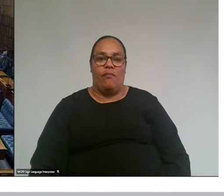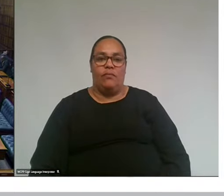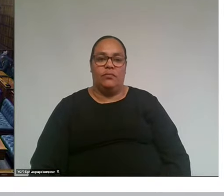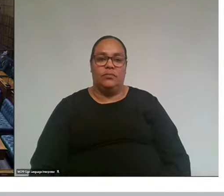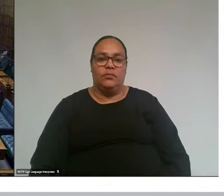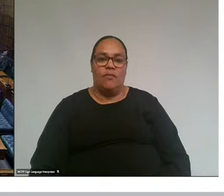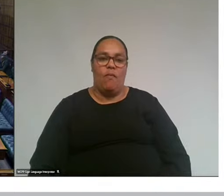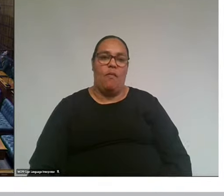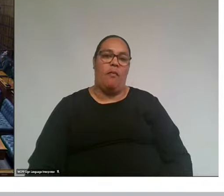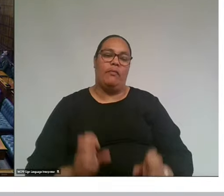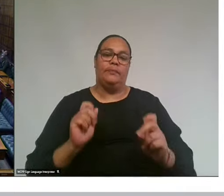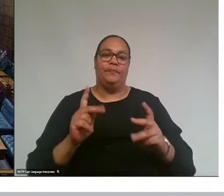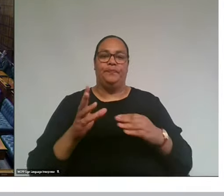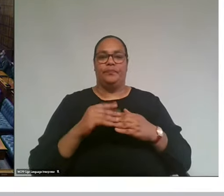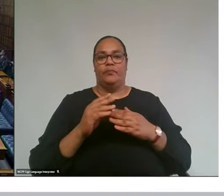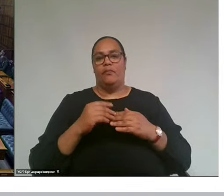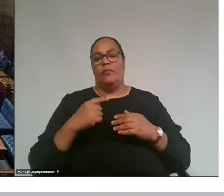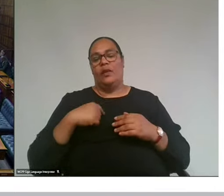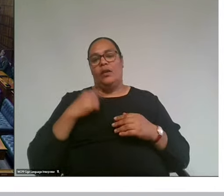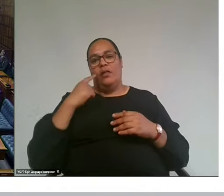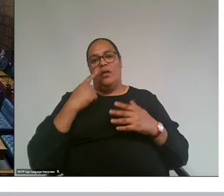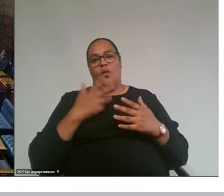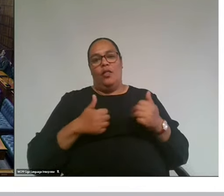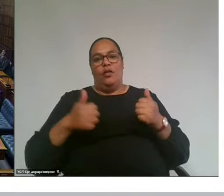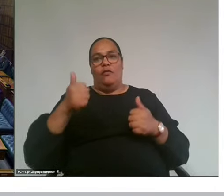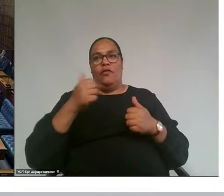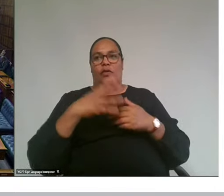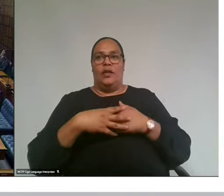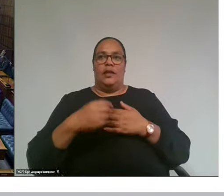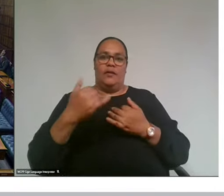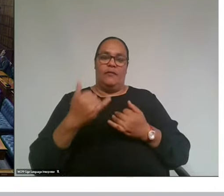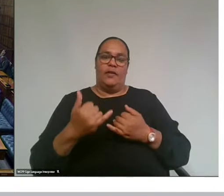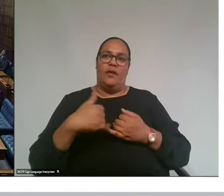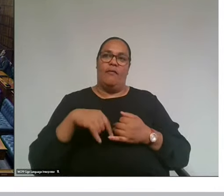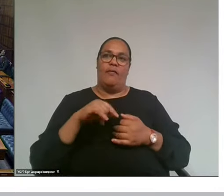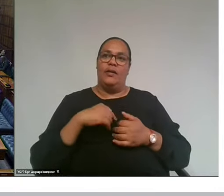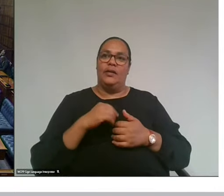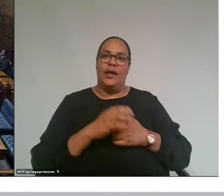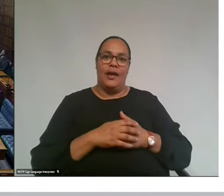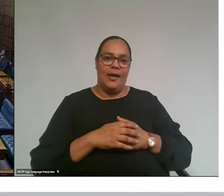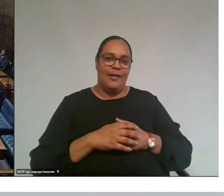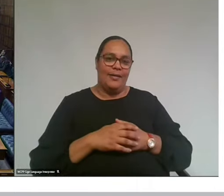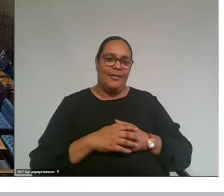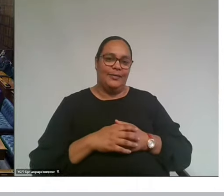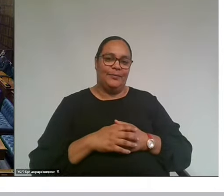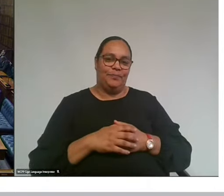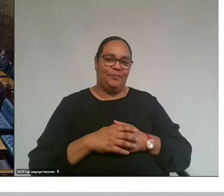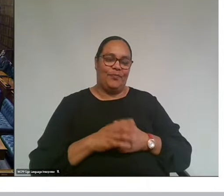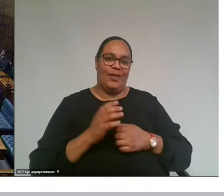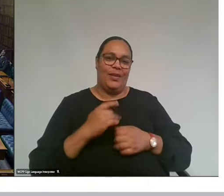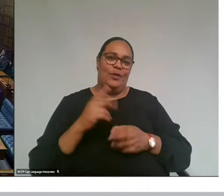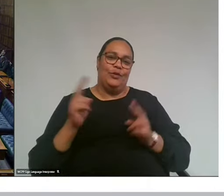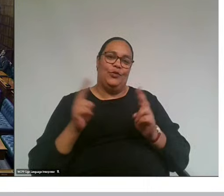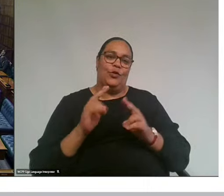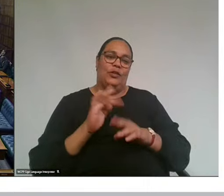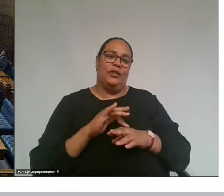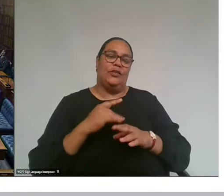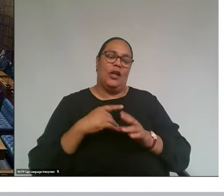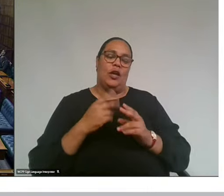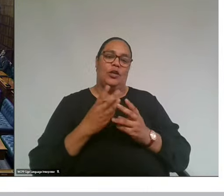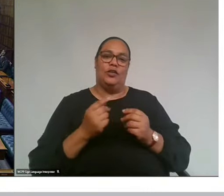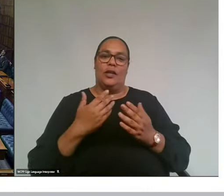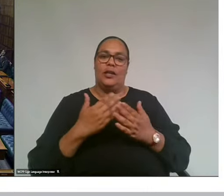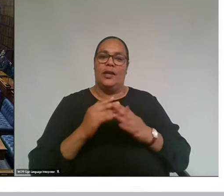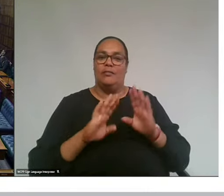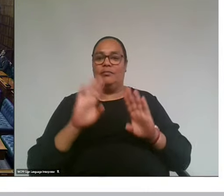all right members um I think while the officials make their way out we can just briefly touch on resolutions um can I get